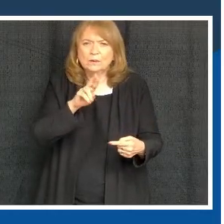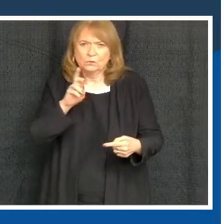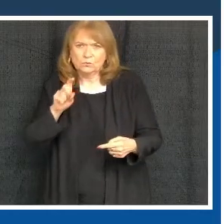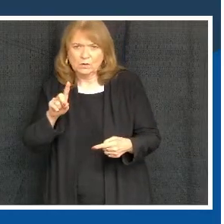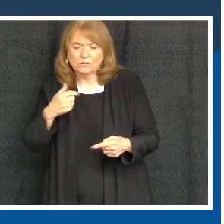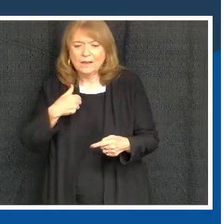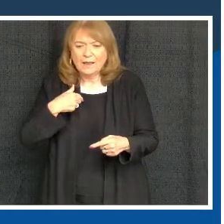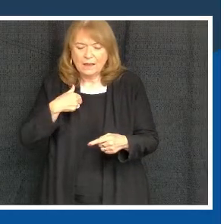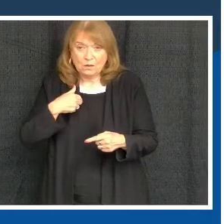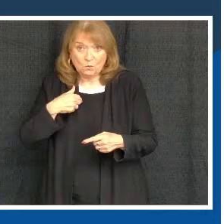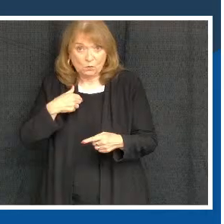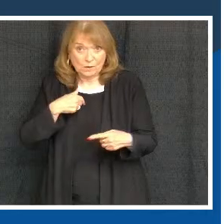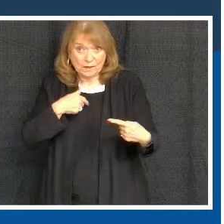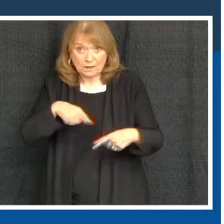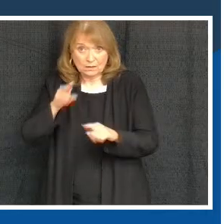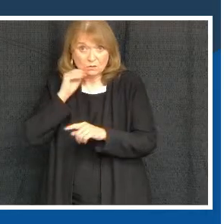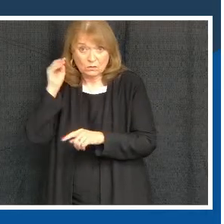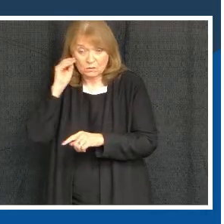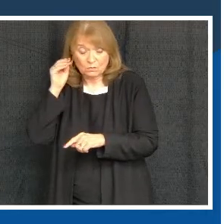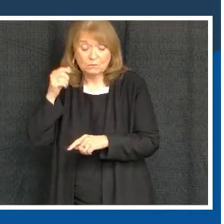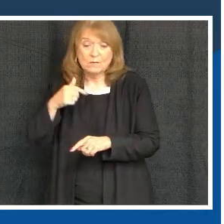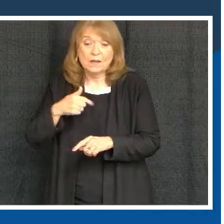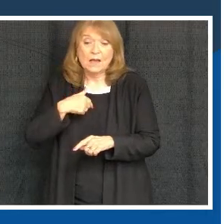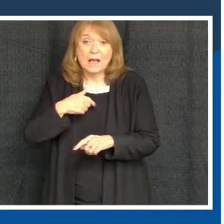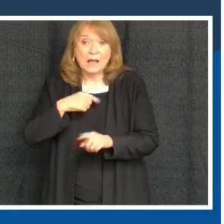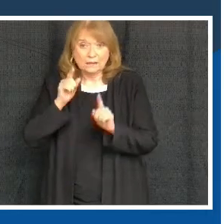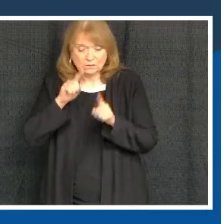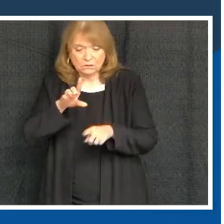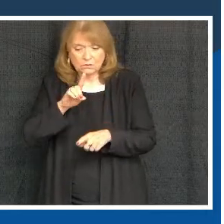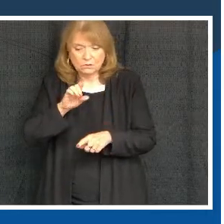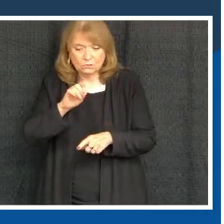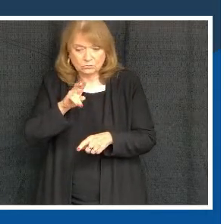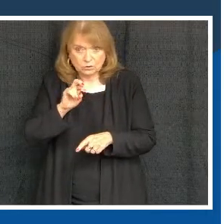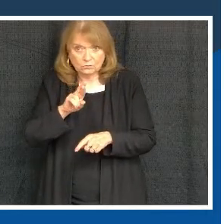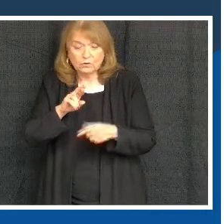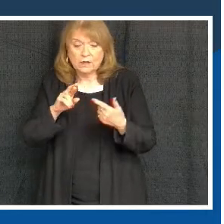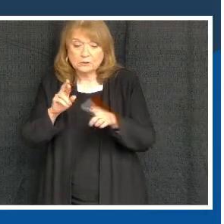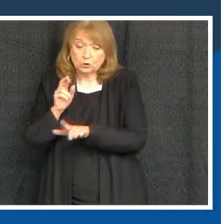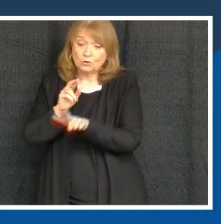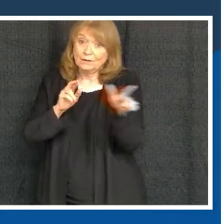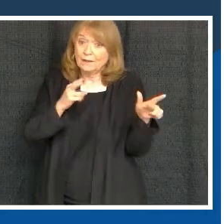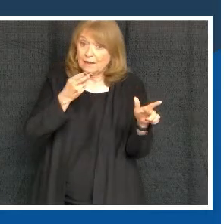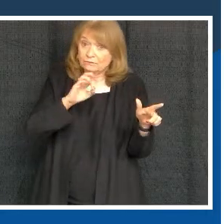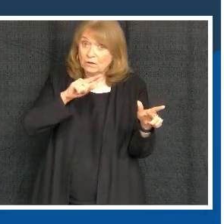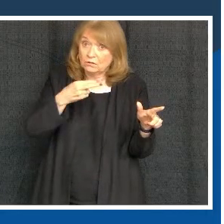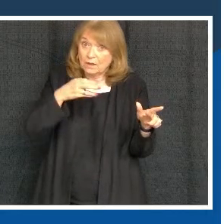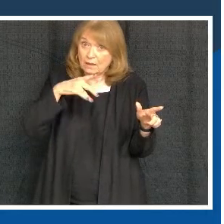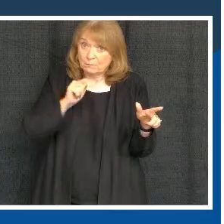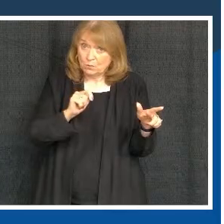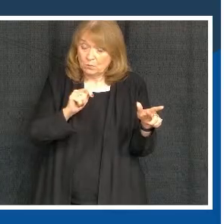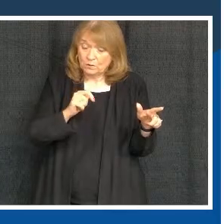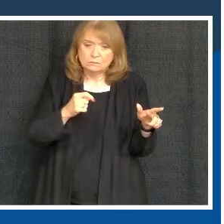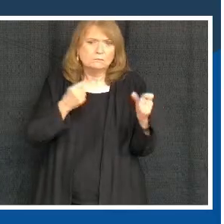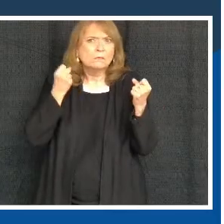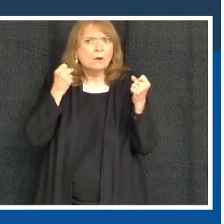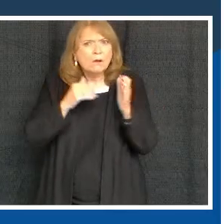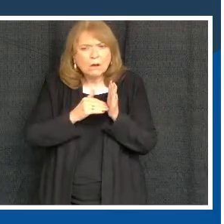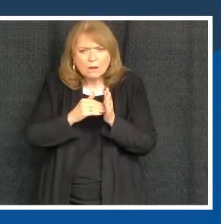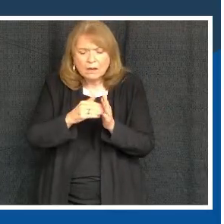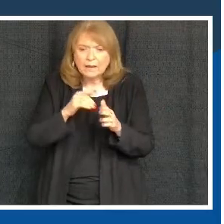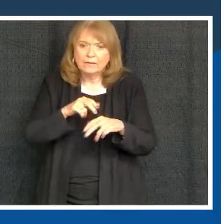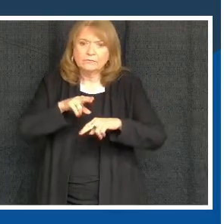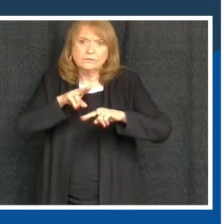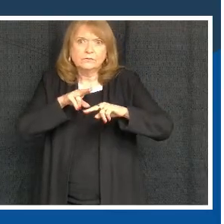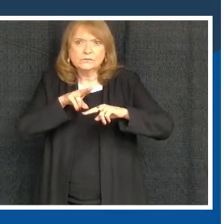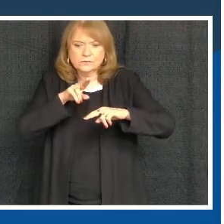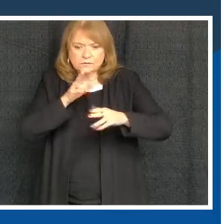I come in, when I go home, I go out Dover Road, turn left on the High Point Road. There's many times I have to stop and sit in the